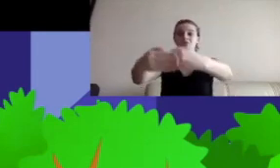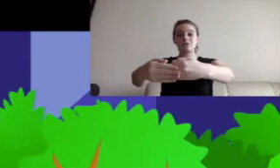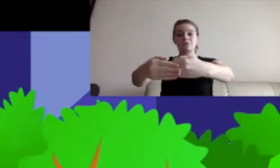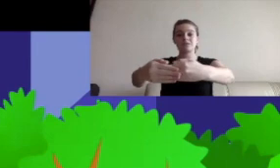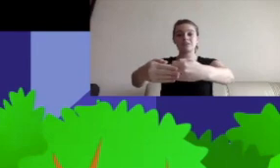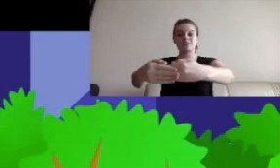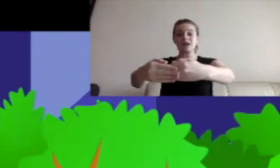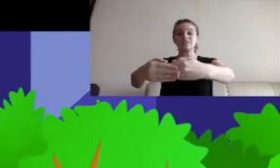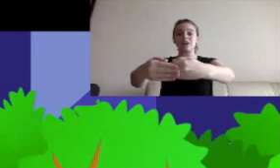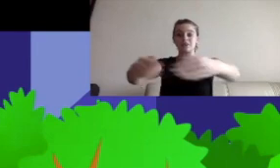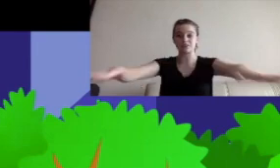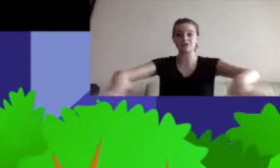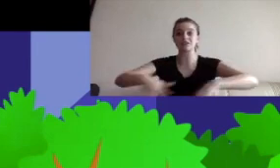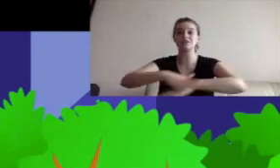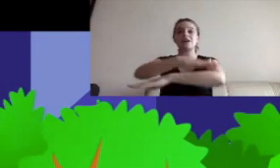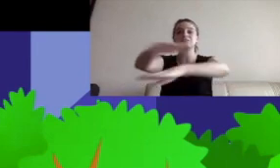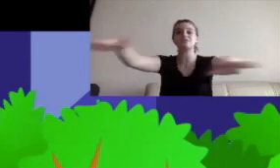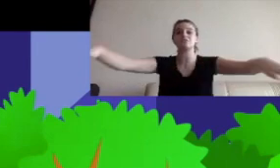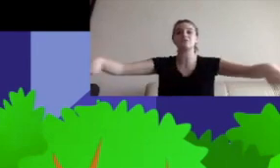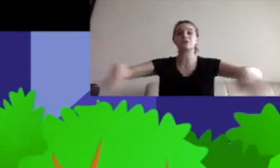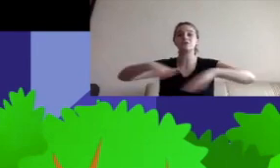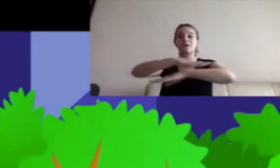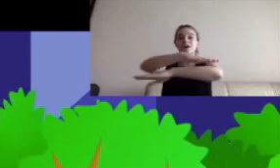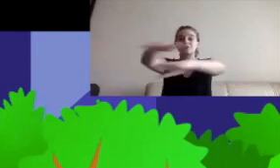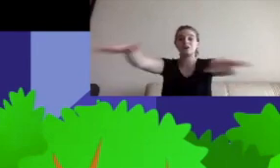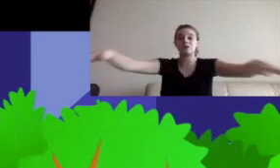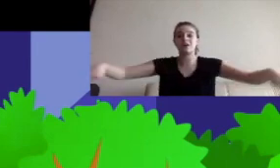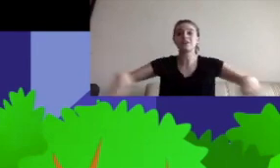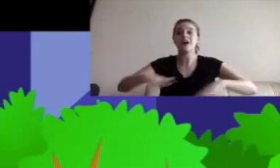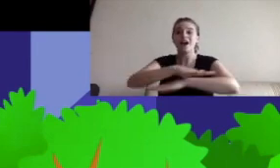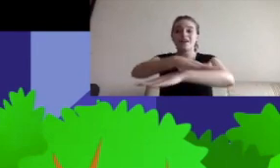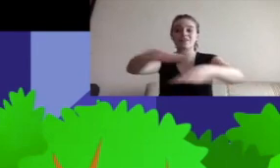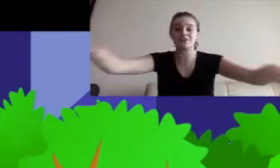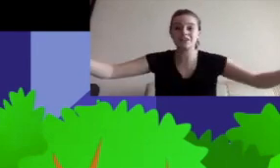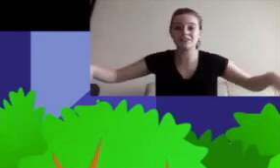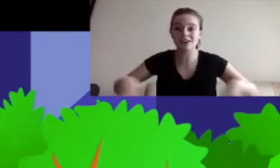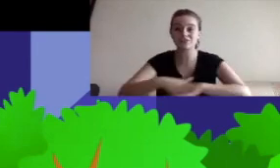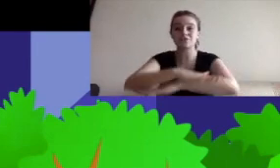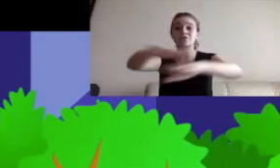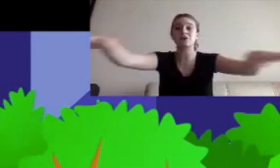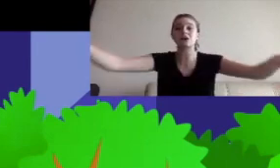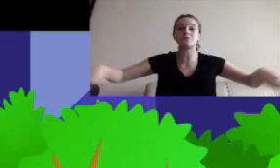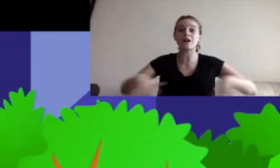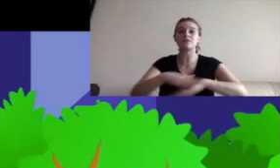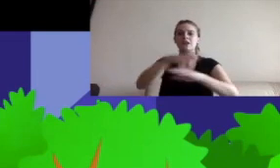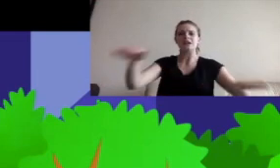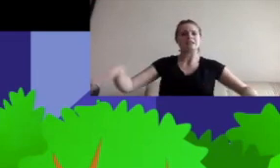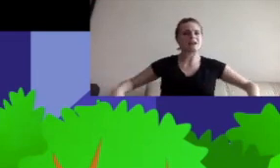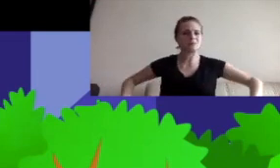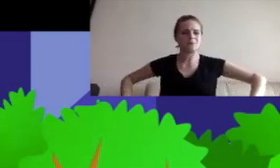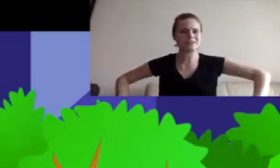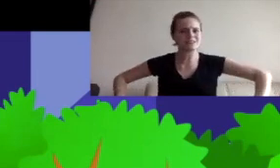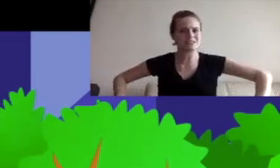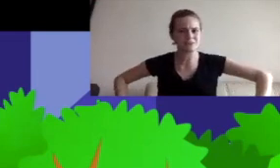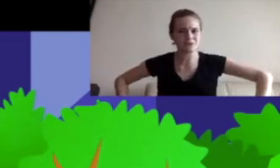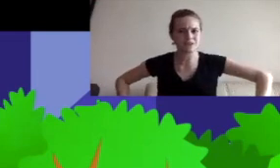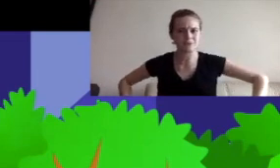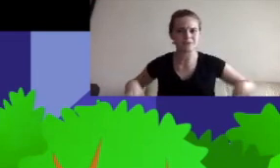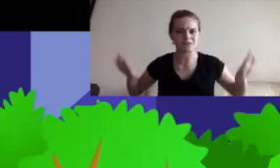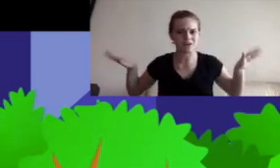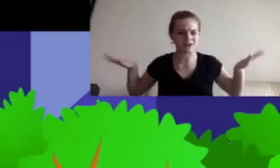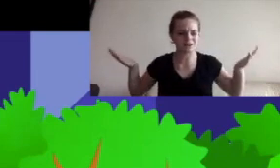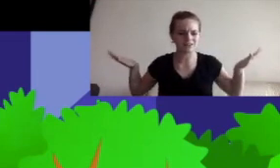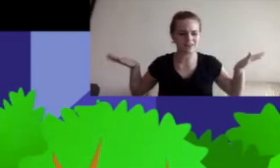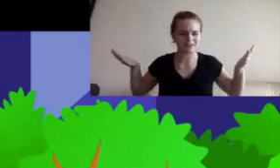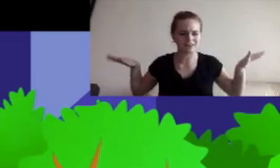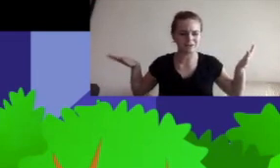and the hole was in the ground and the green grass grew all around all around and the green grass grew all around. Now what do you think